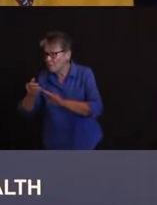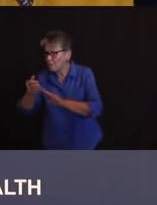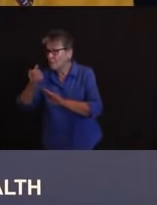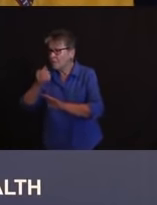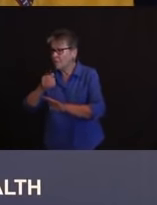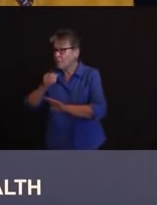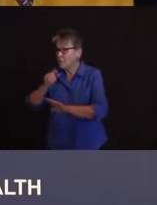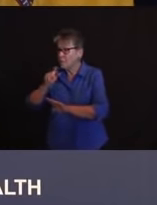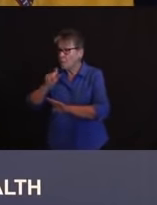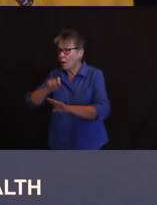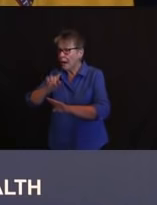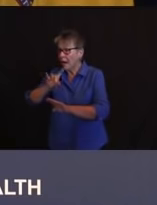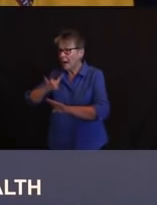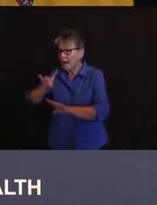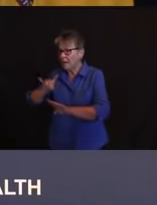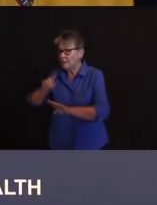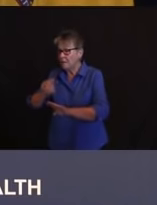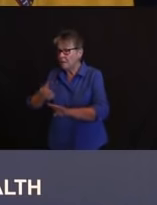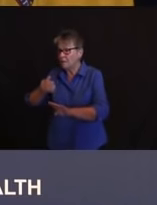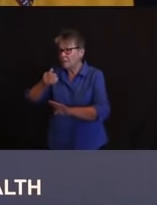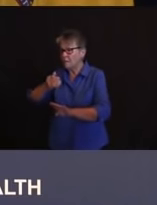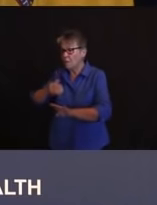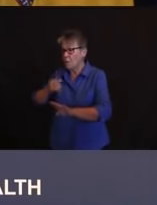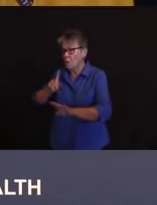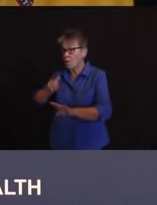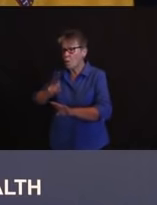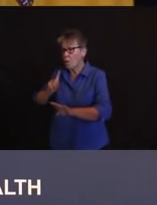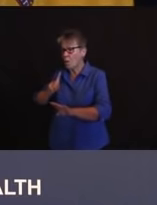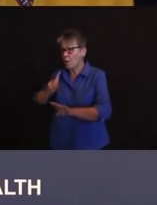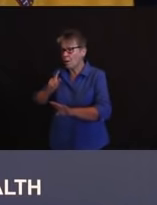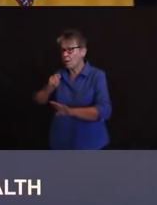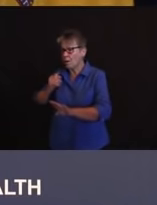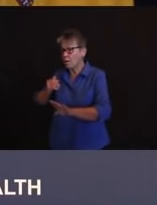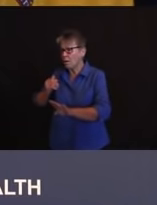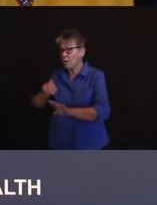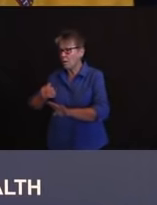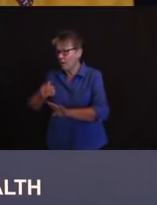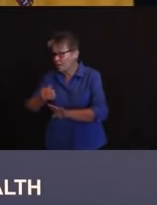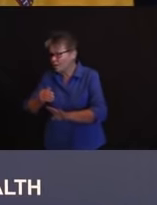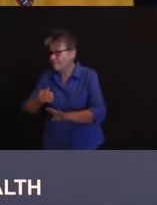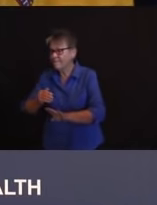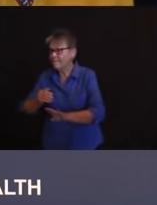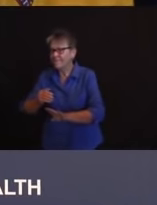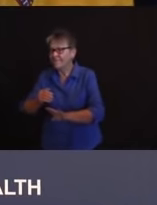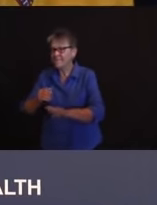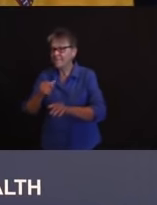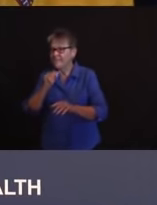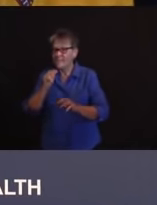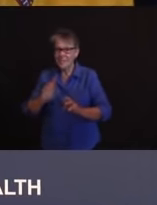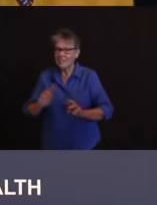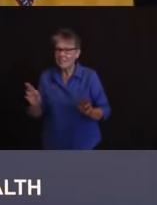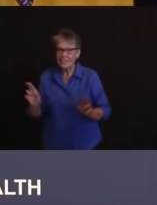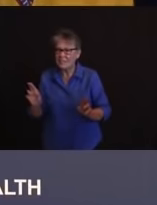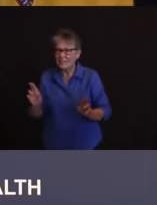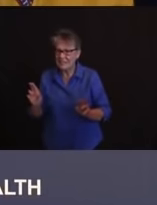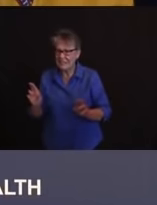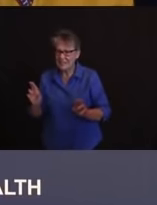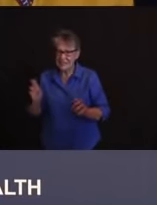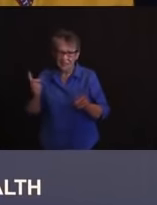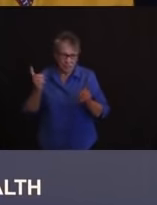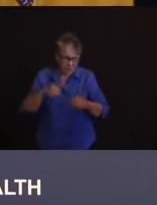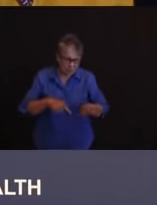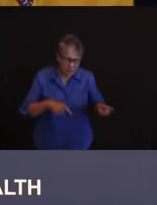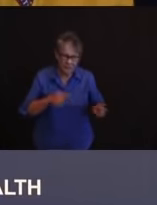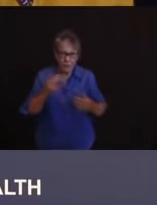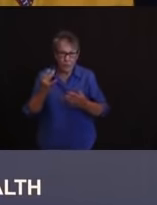that, 0.98, 1.04, 1.1, 1.05. I think you all would say you need a 7-day rolling average trend